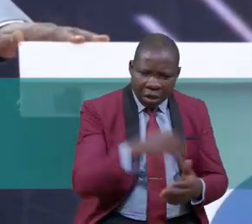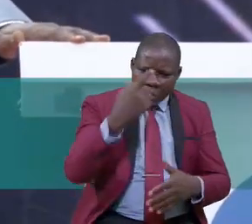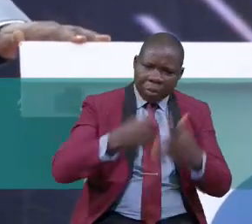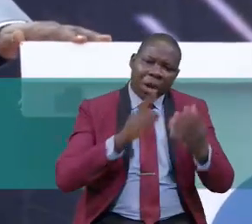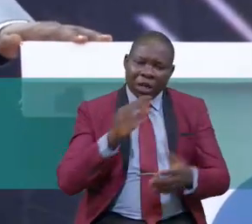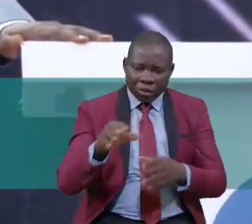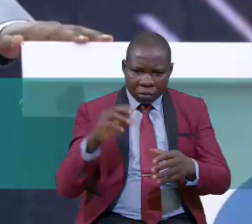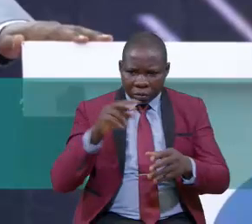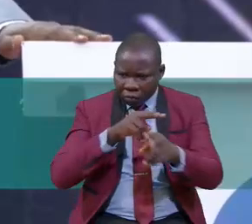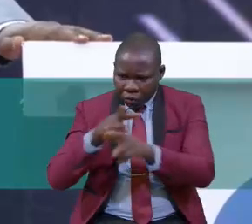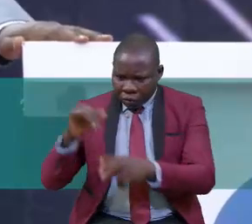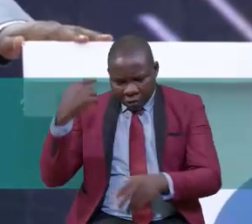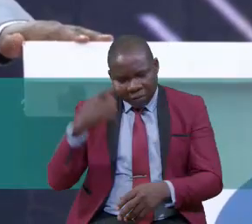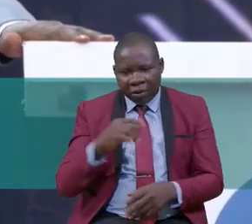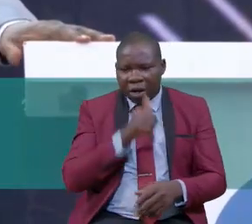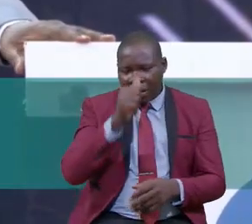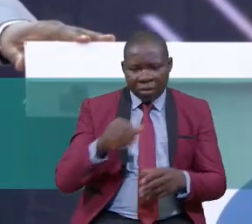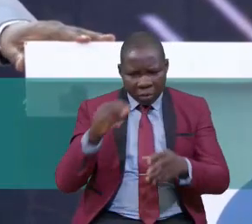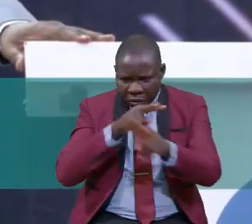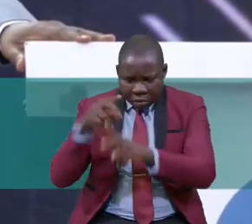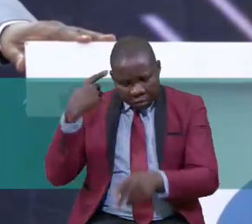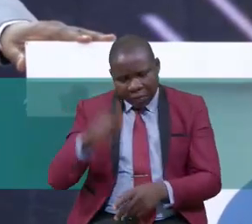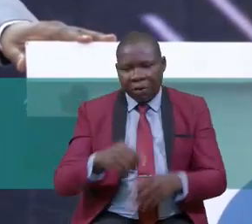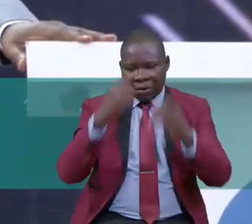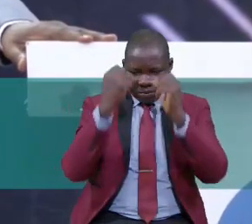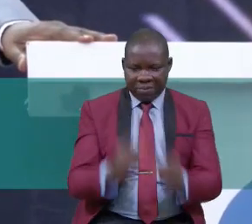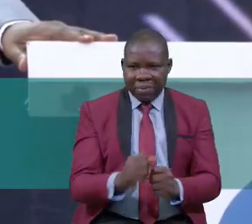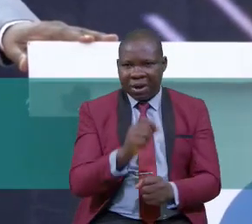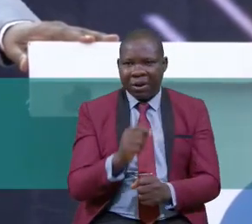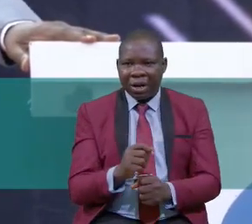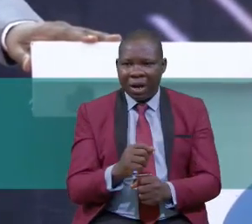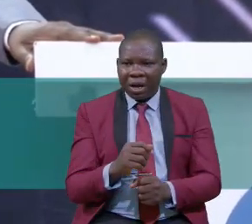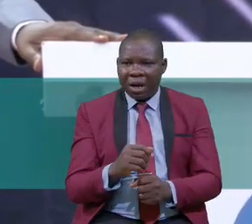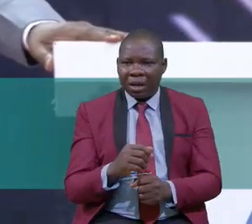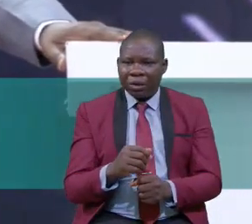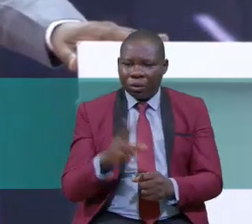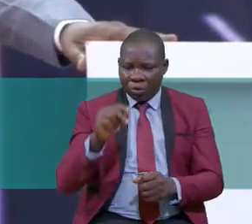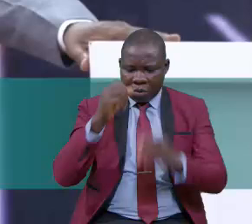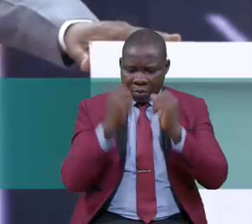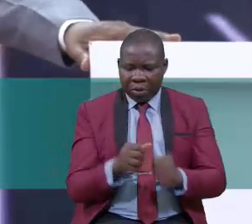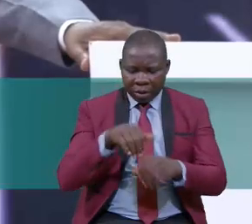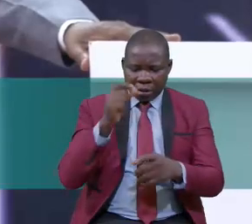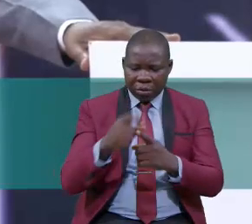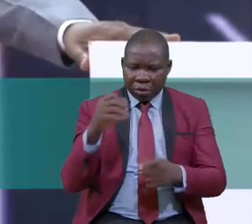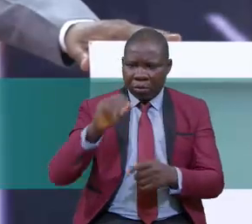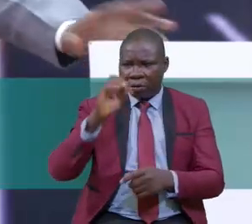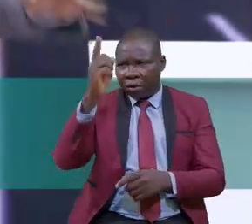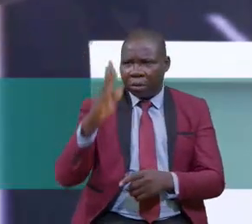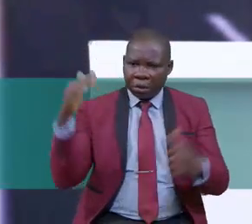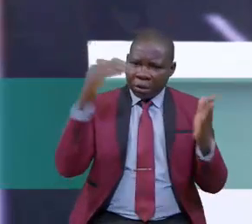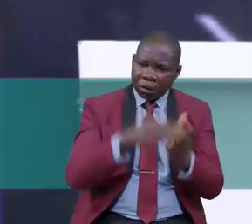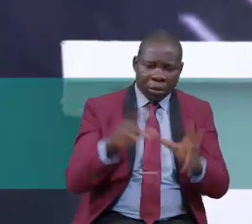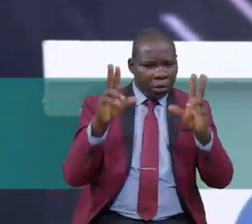you read. I'm looking for power. And then you have to go to Satan to get power to